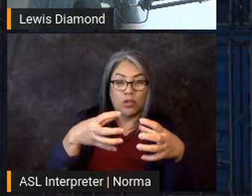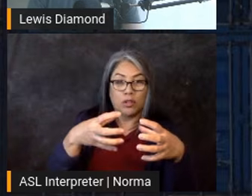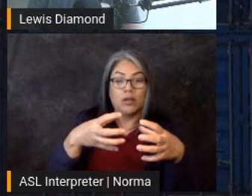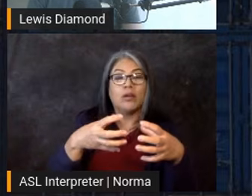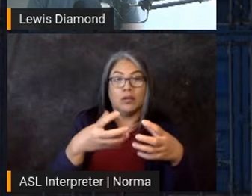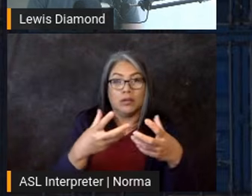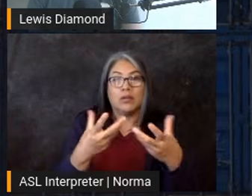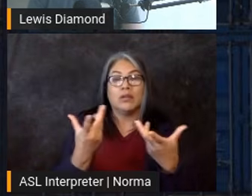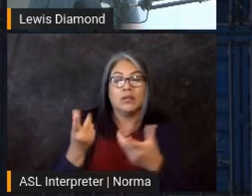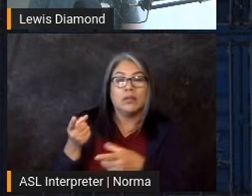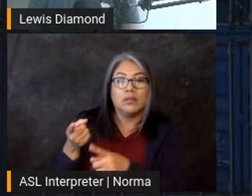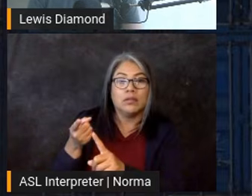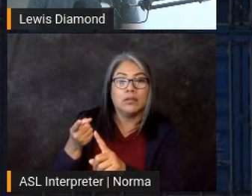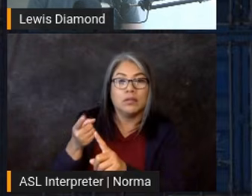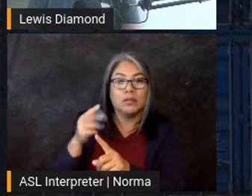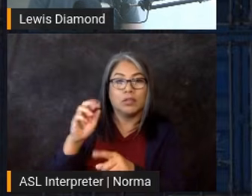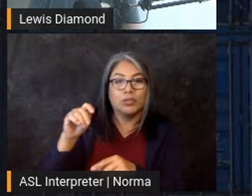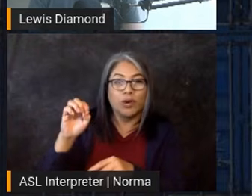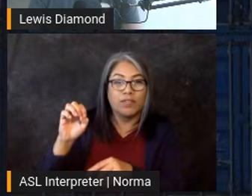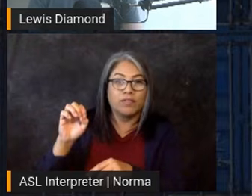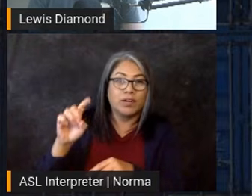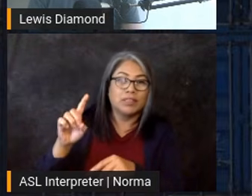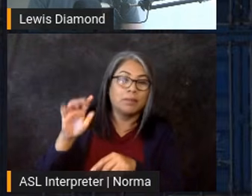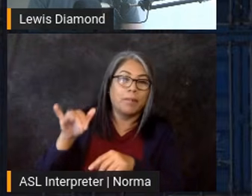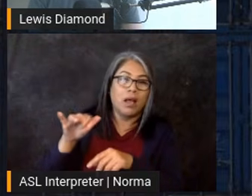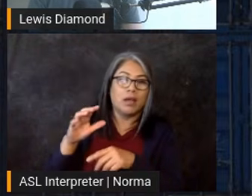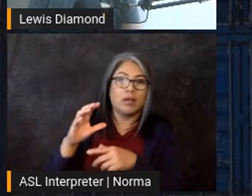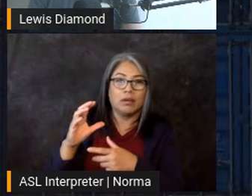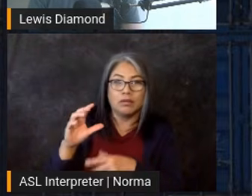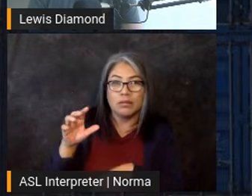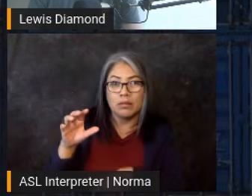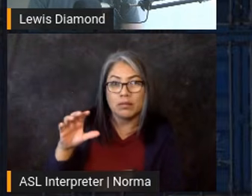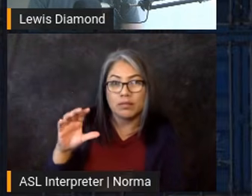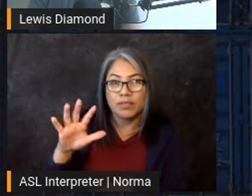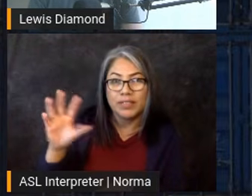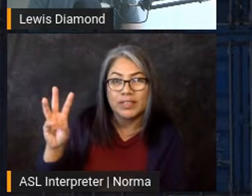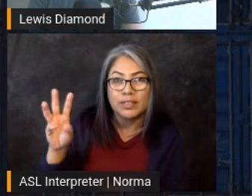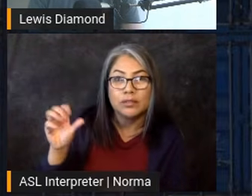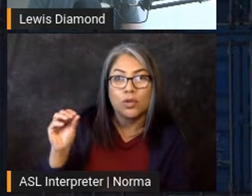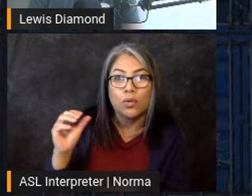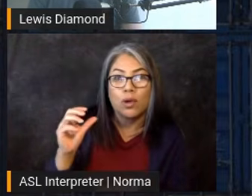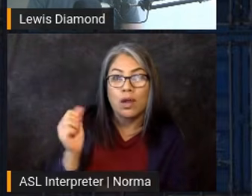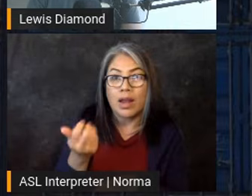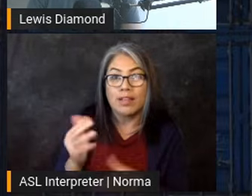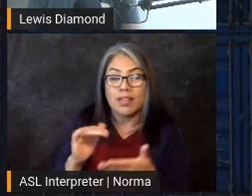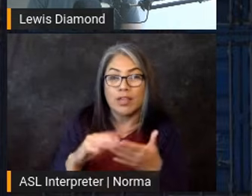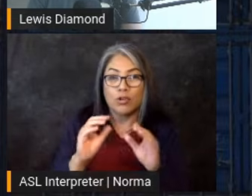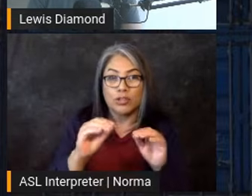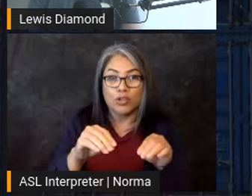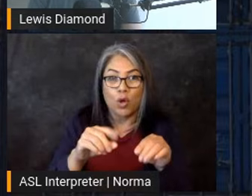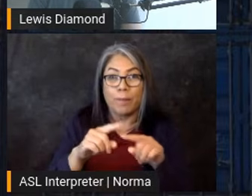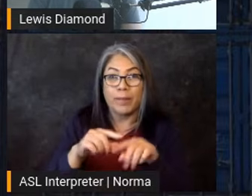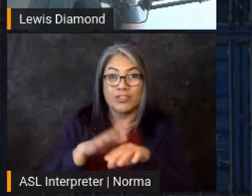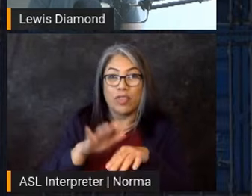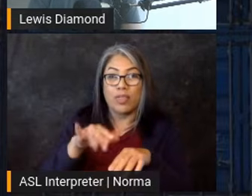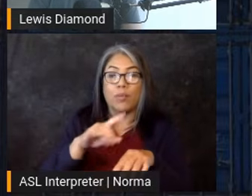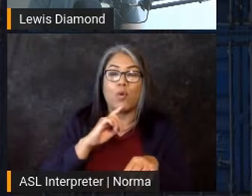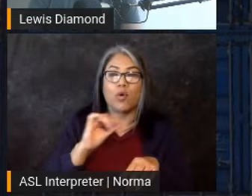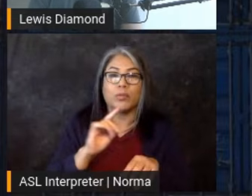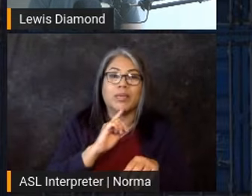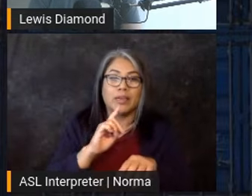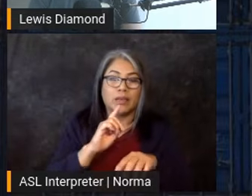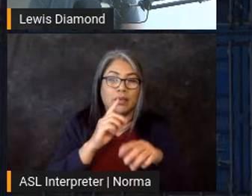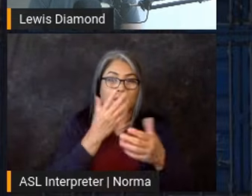referenced by SHA-256 So anything that you install based on it will also be valid against that signature.